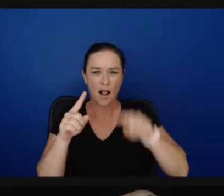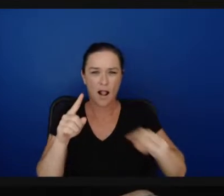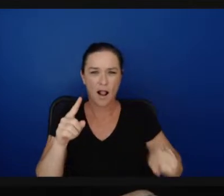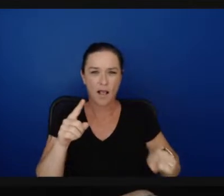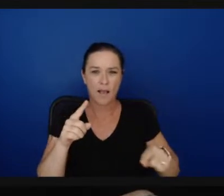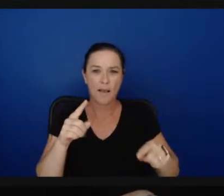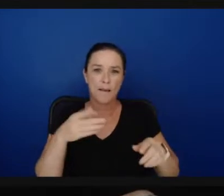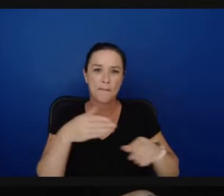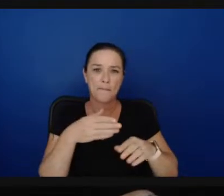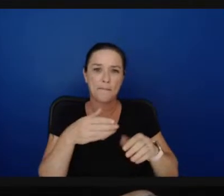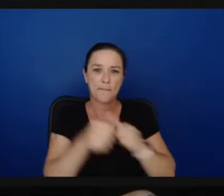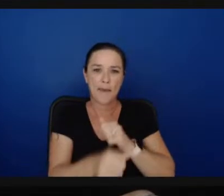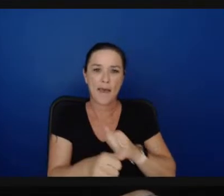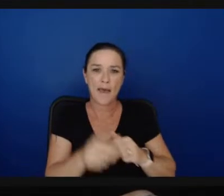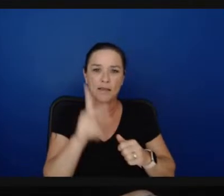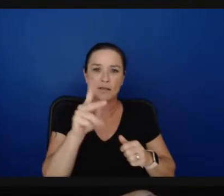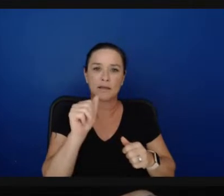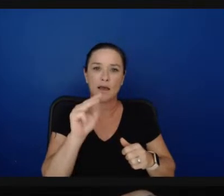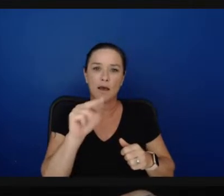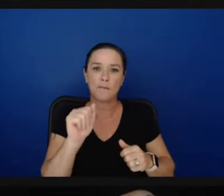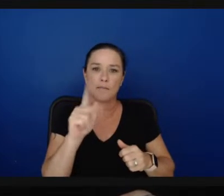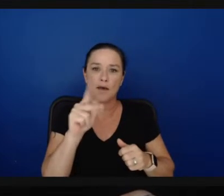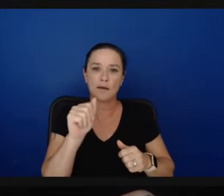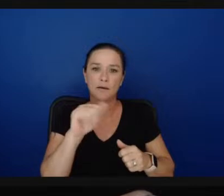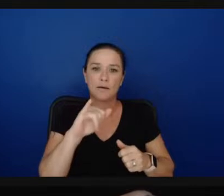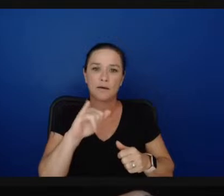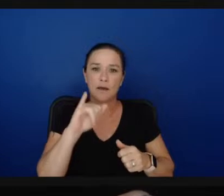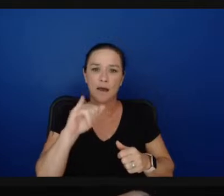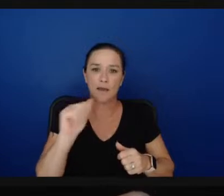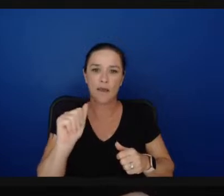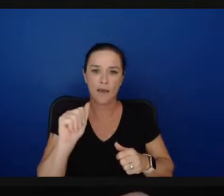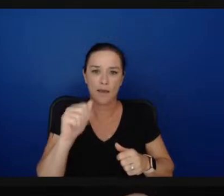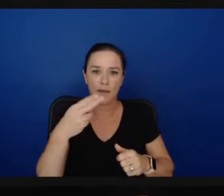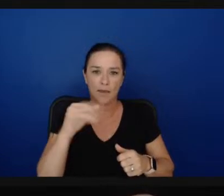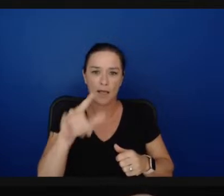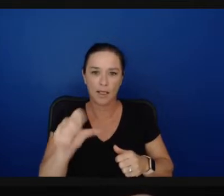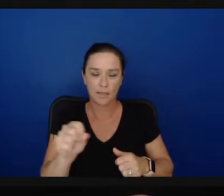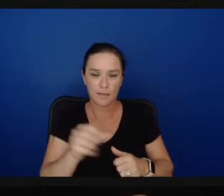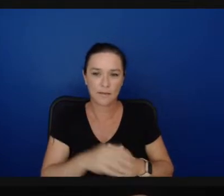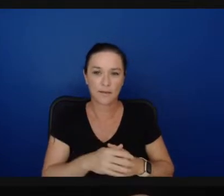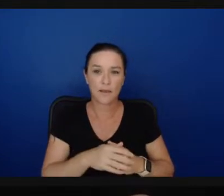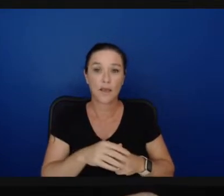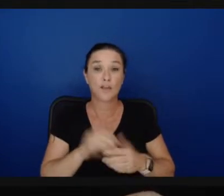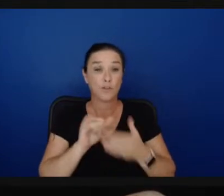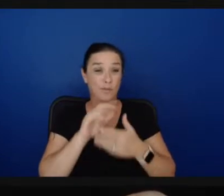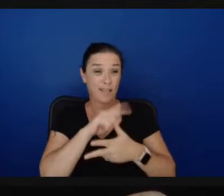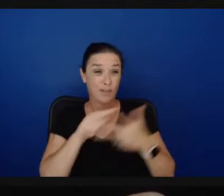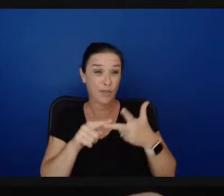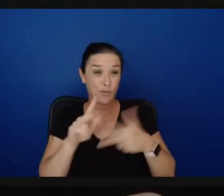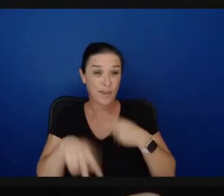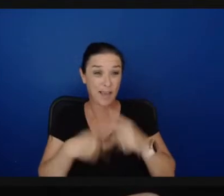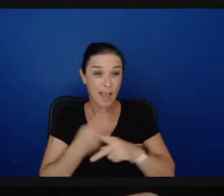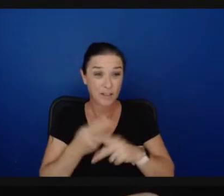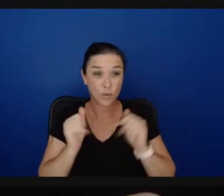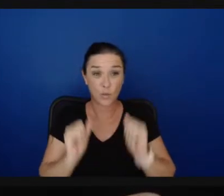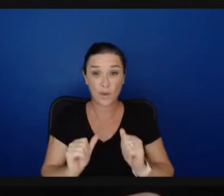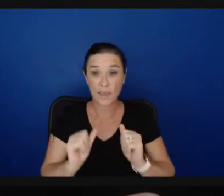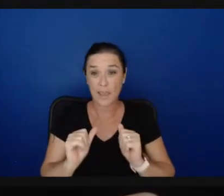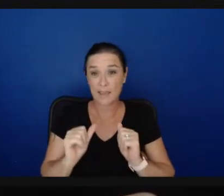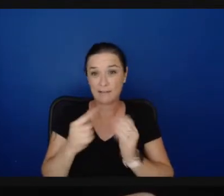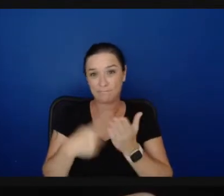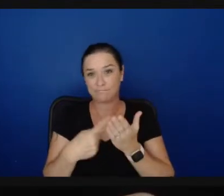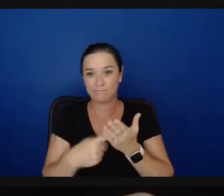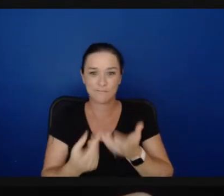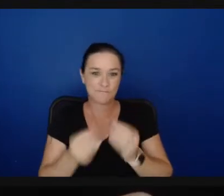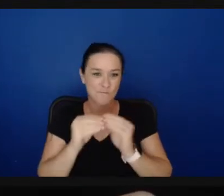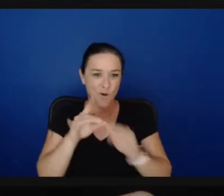Hills. We're over here as well. So those are the 3 kinds. We can go into more details since that's what everyone is